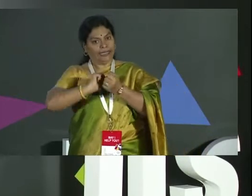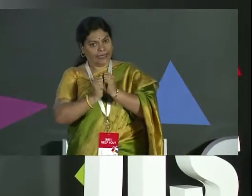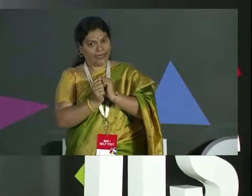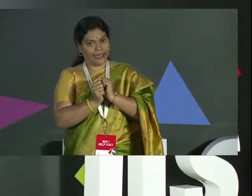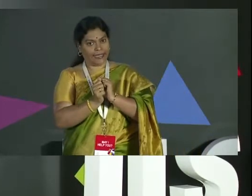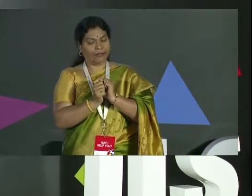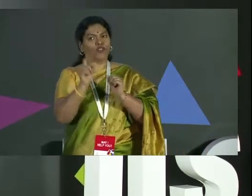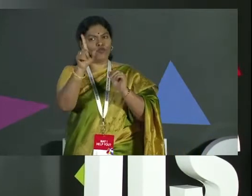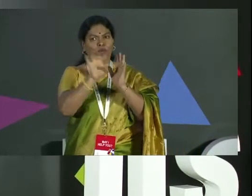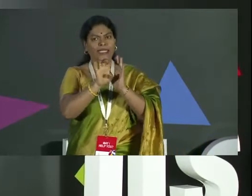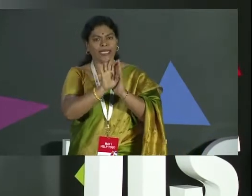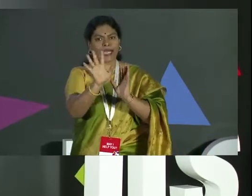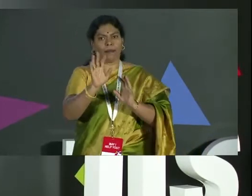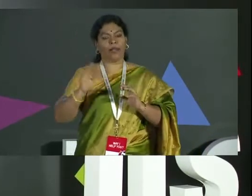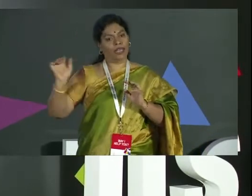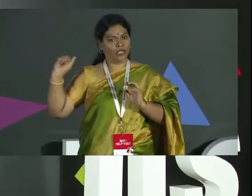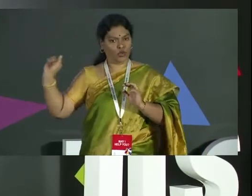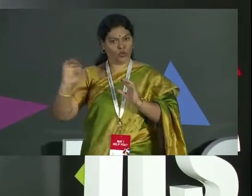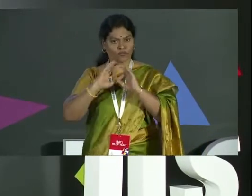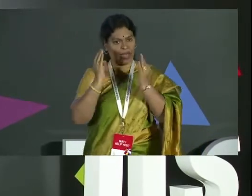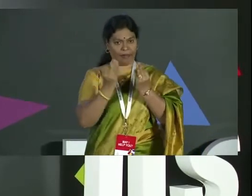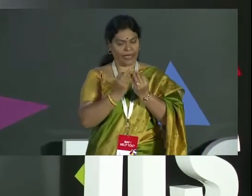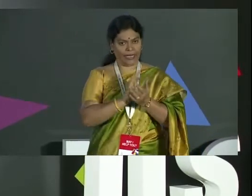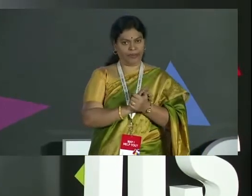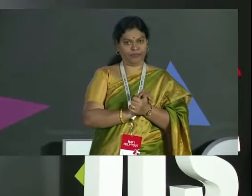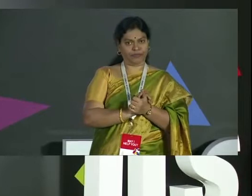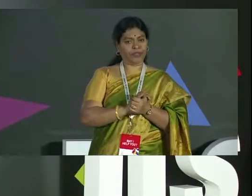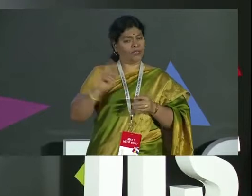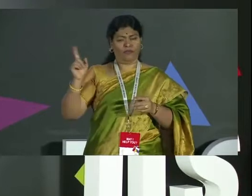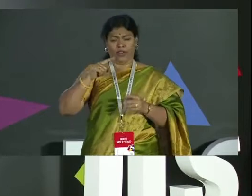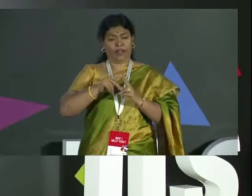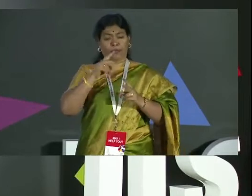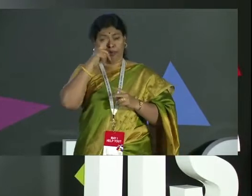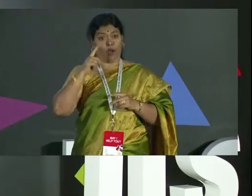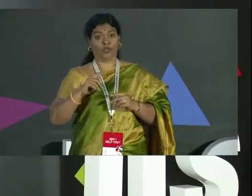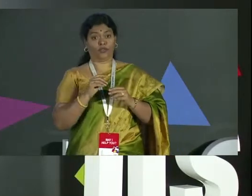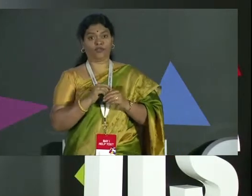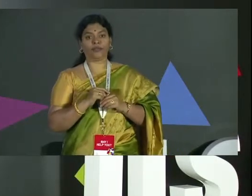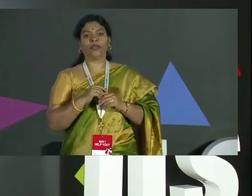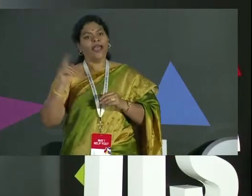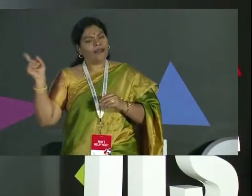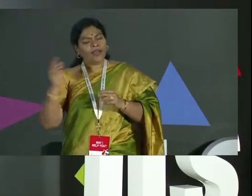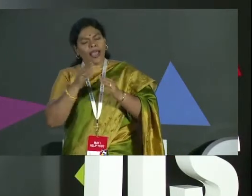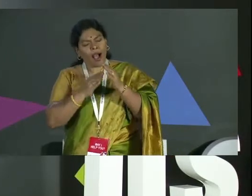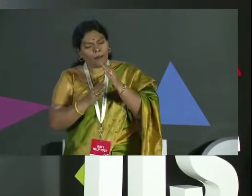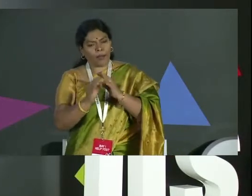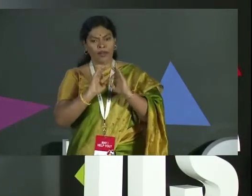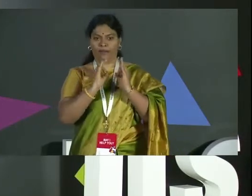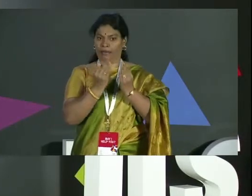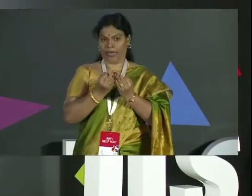Like I can give you an example of my family. It's not something that I hide. It's something I'm very proud of. I come from a very humble family. We've